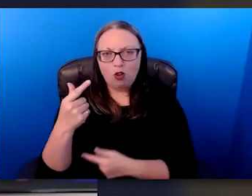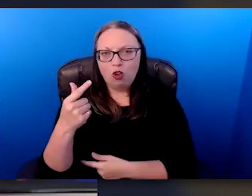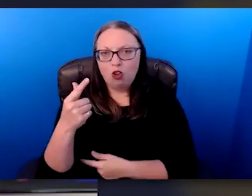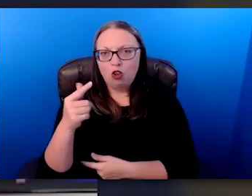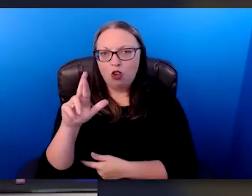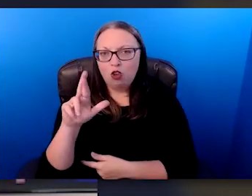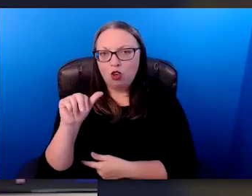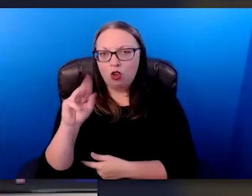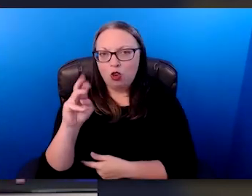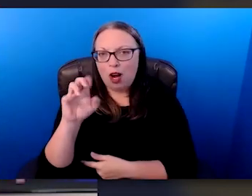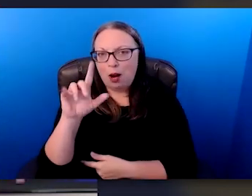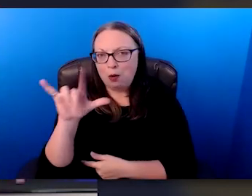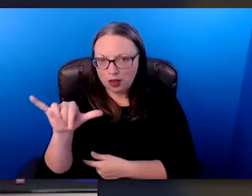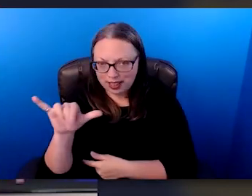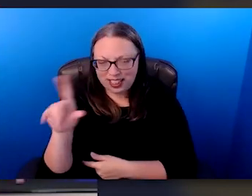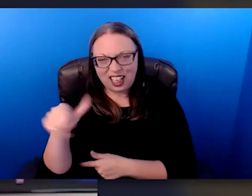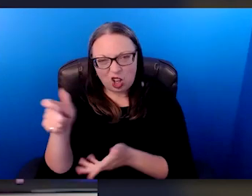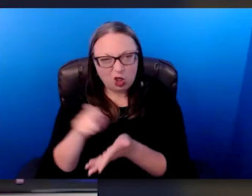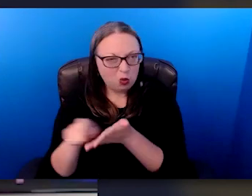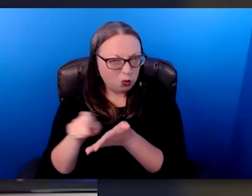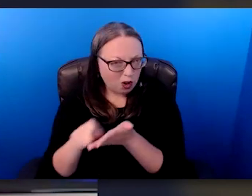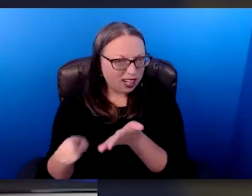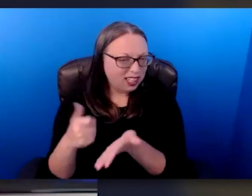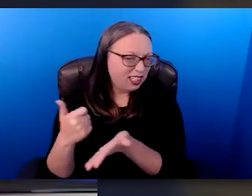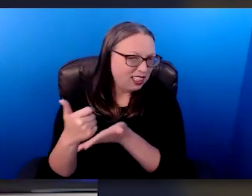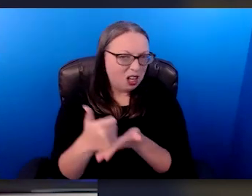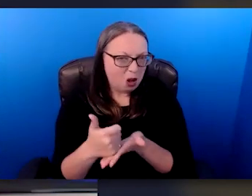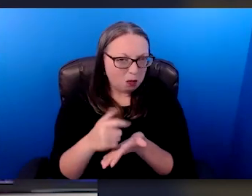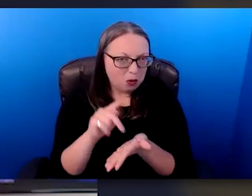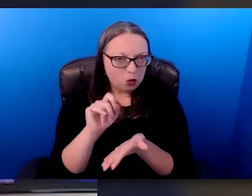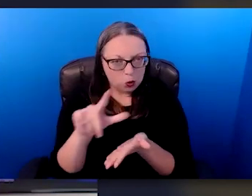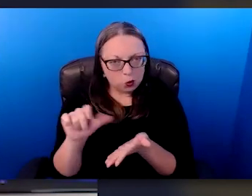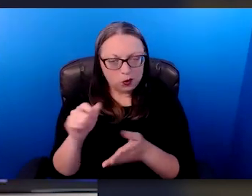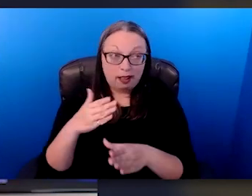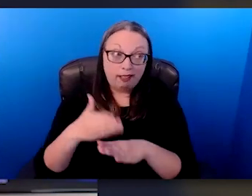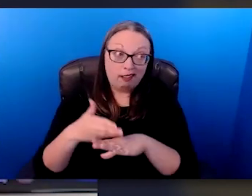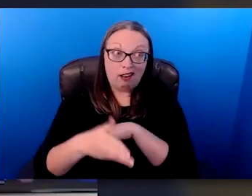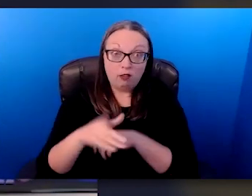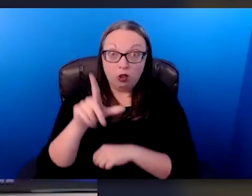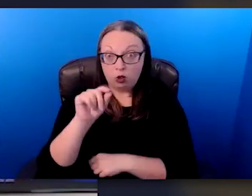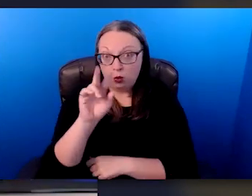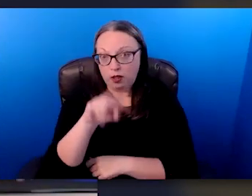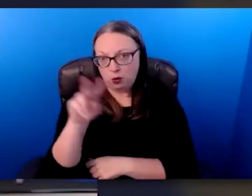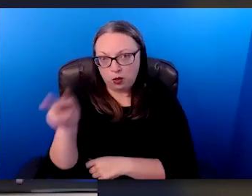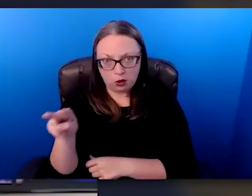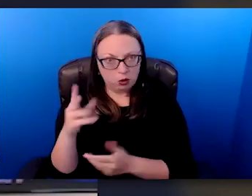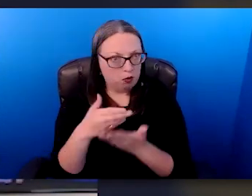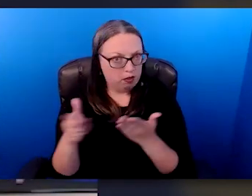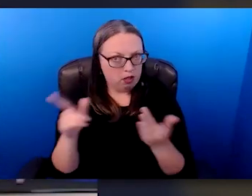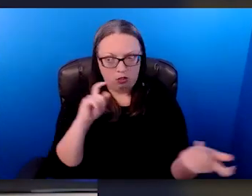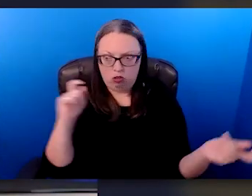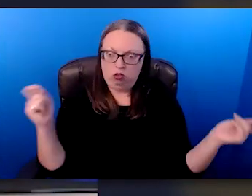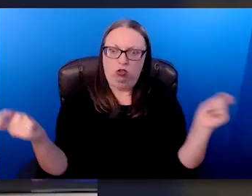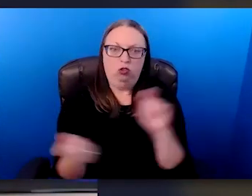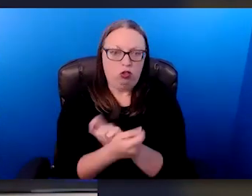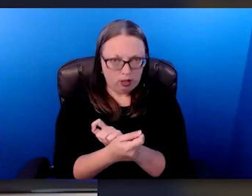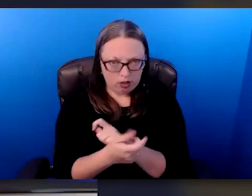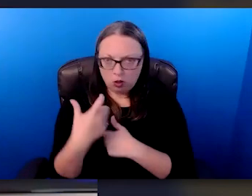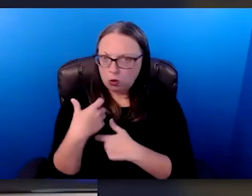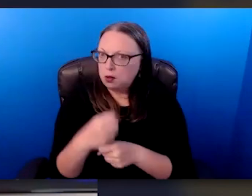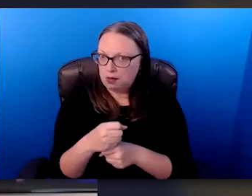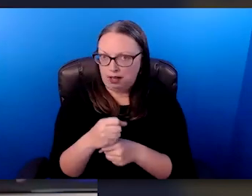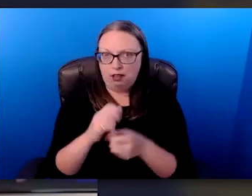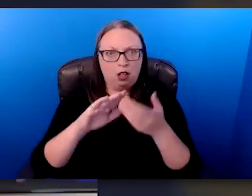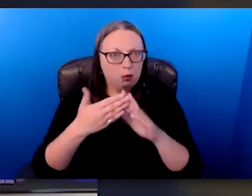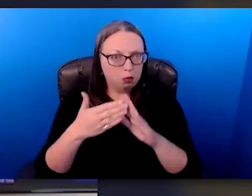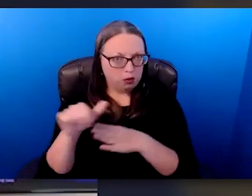Obviously, post-November 2022, things changed quite significantly. We had also started up a community of practice to create a space for colleagues to be able to